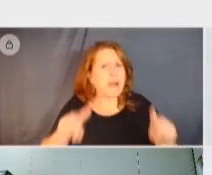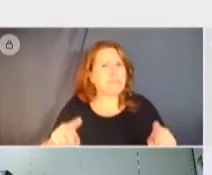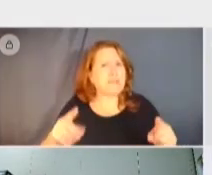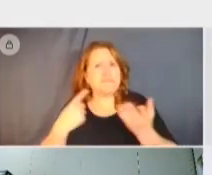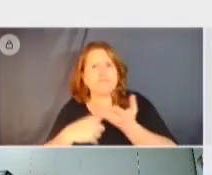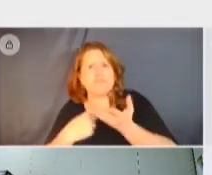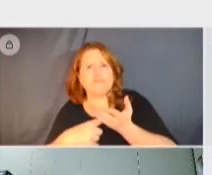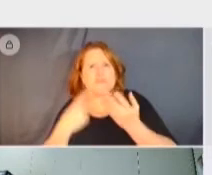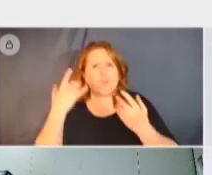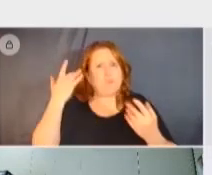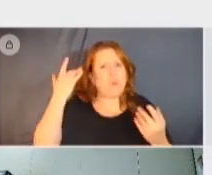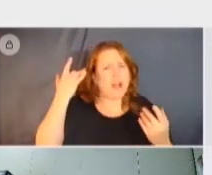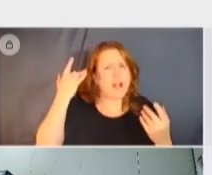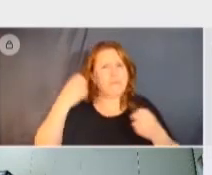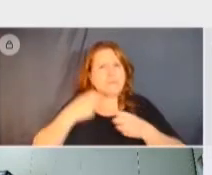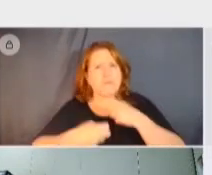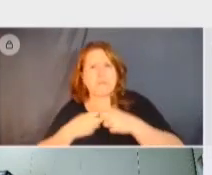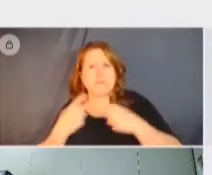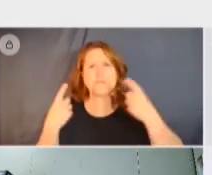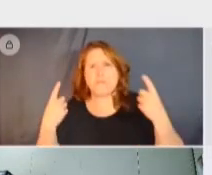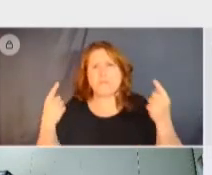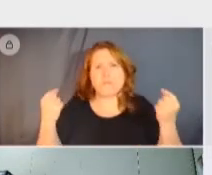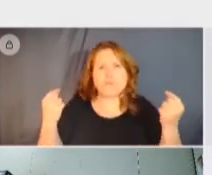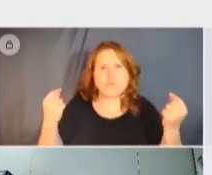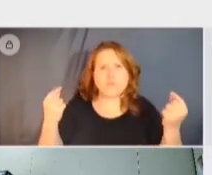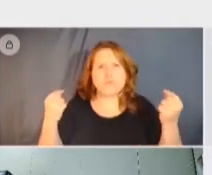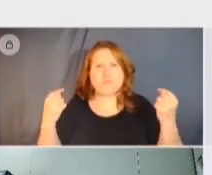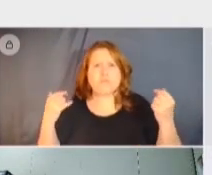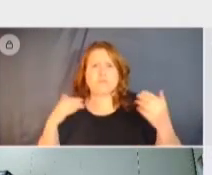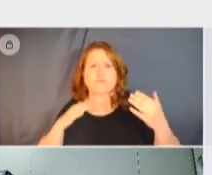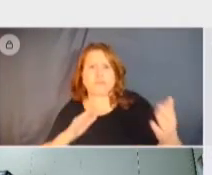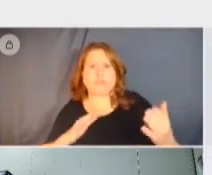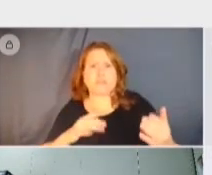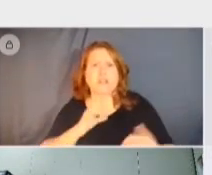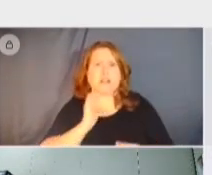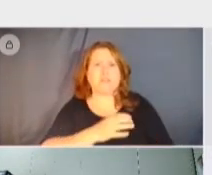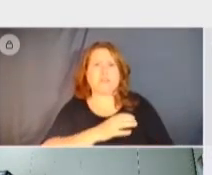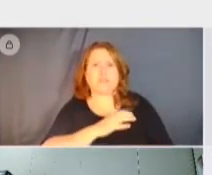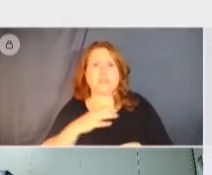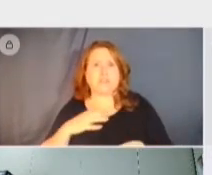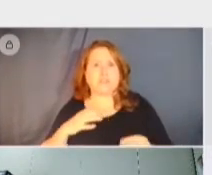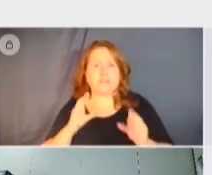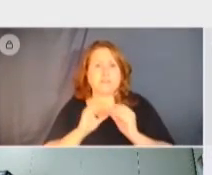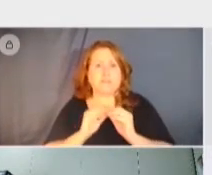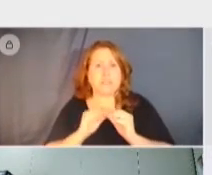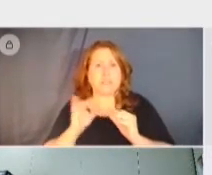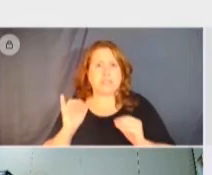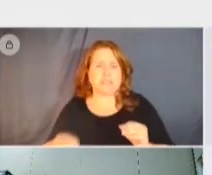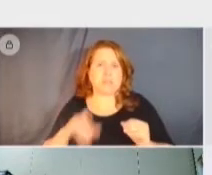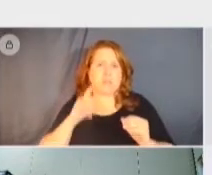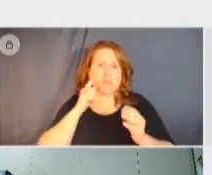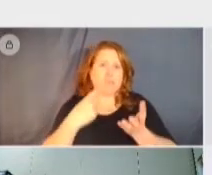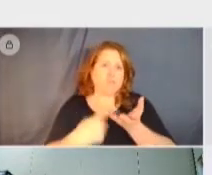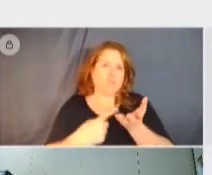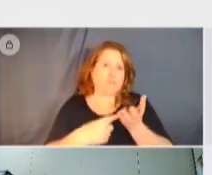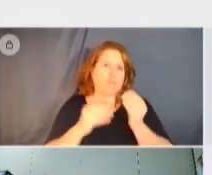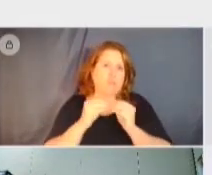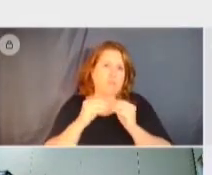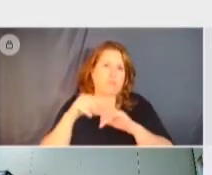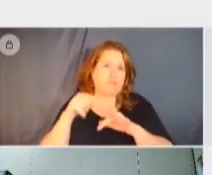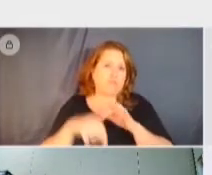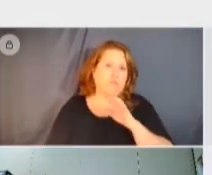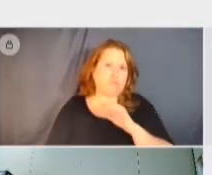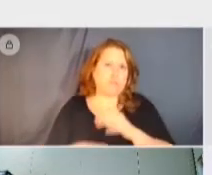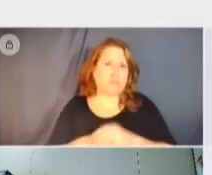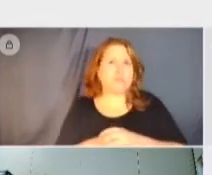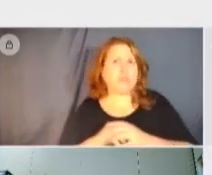and we'll report back to the commissioners at the next meeting. One other thing that I know Commissioner Kellner had asked me to cover, there was